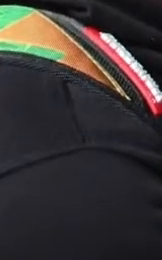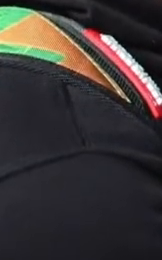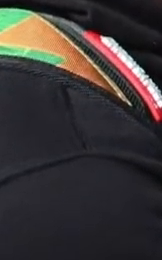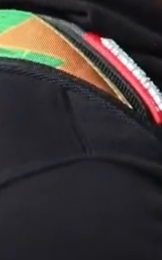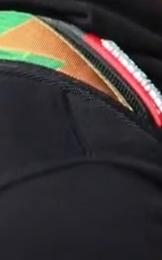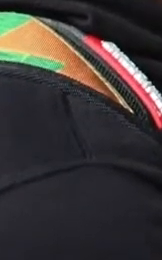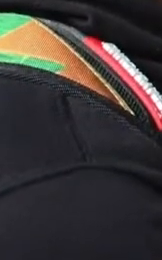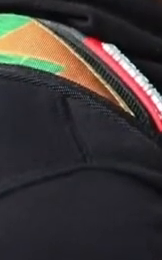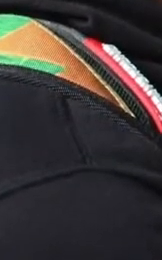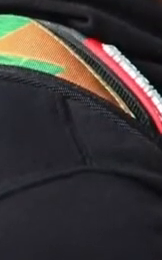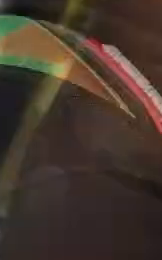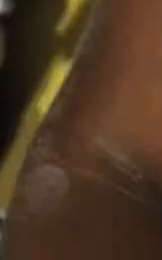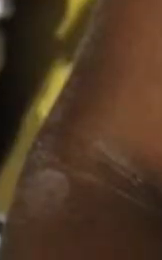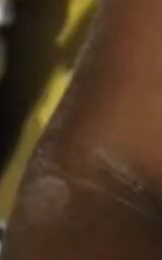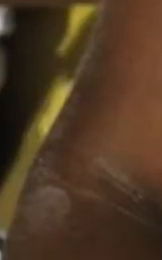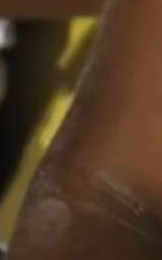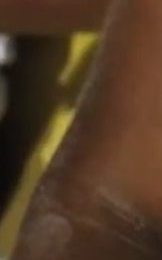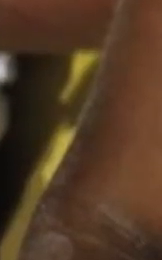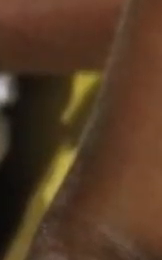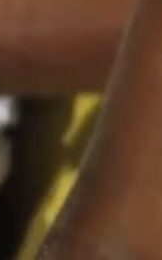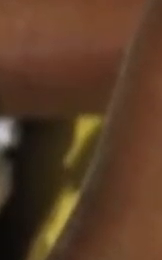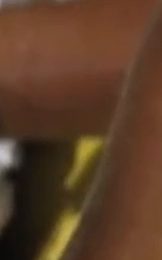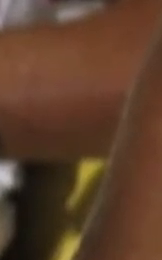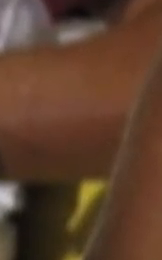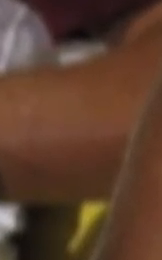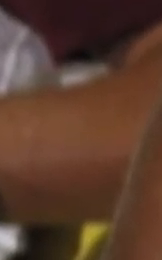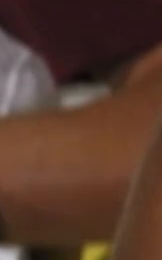live streamed. To watch, you can log on to